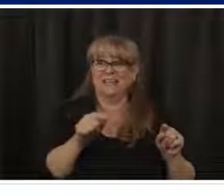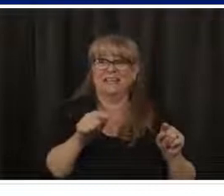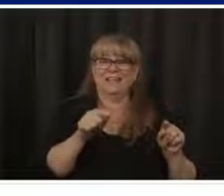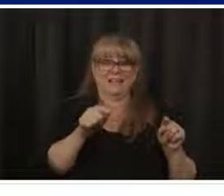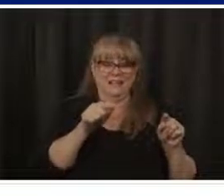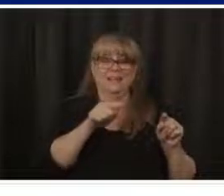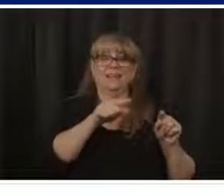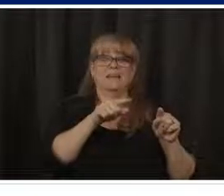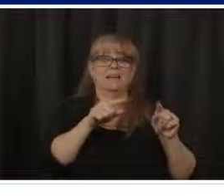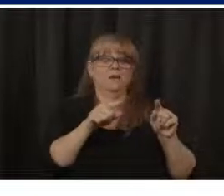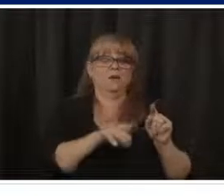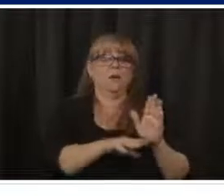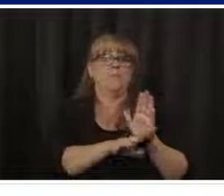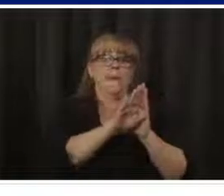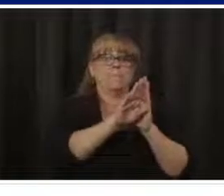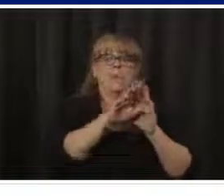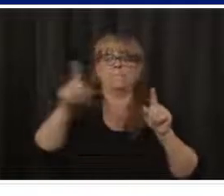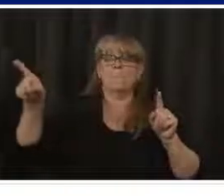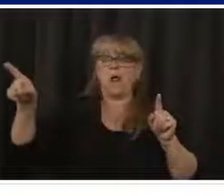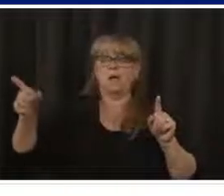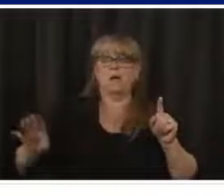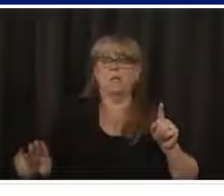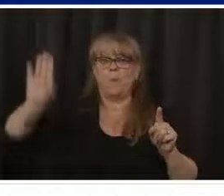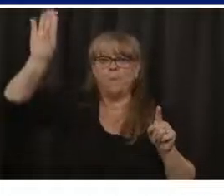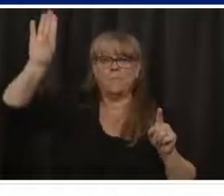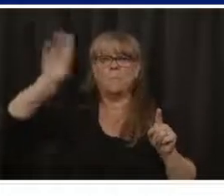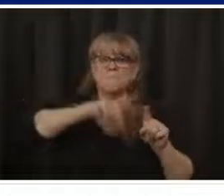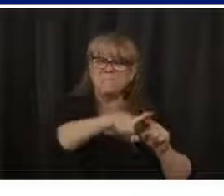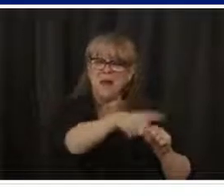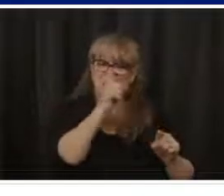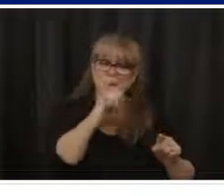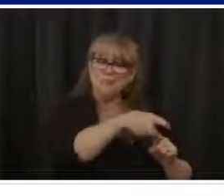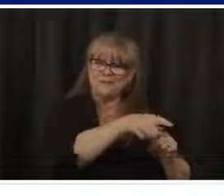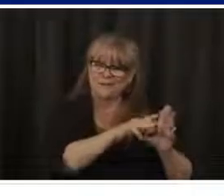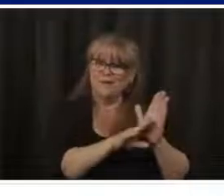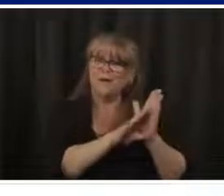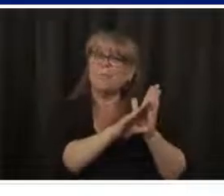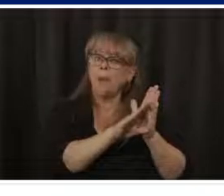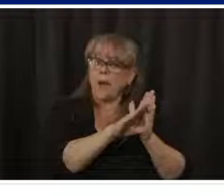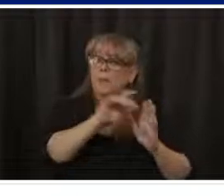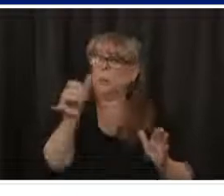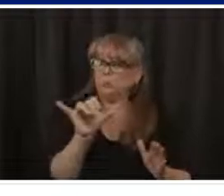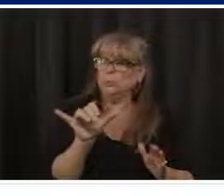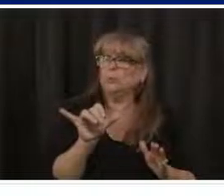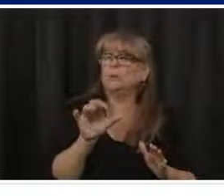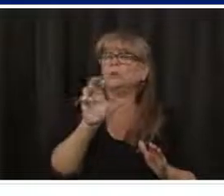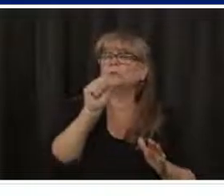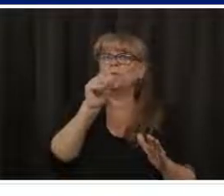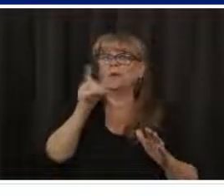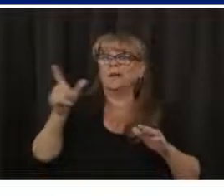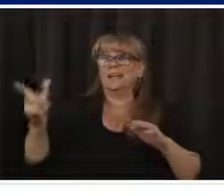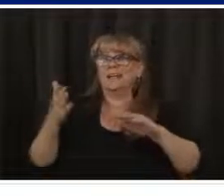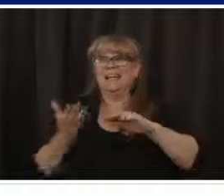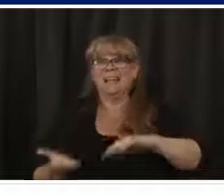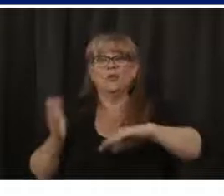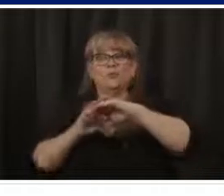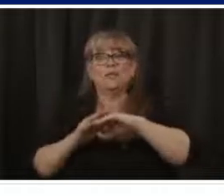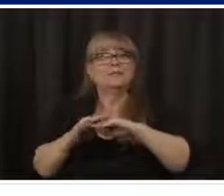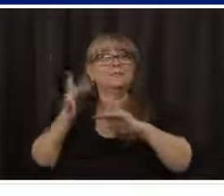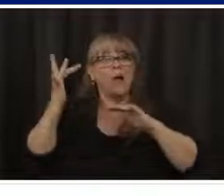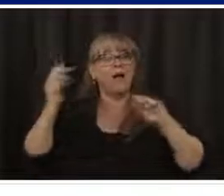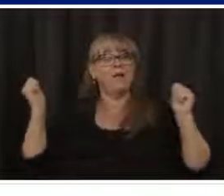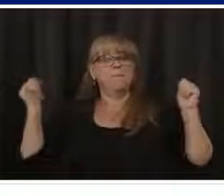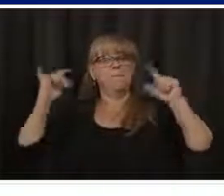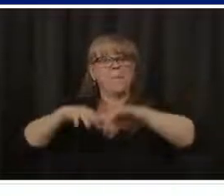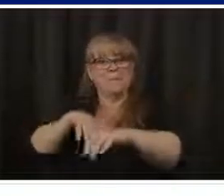certainly seeing an increase in those age groups as well. Going along with this data, we're also seeing an increase in school-associated outbreaks across the state.